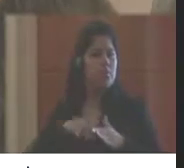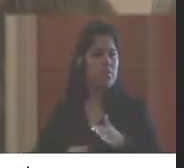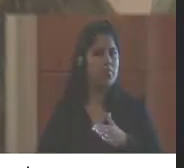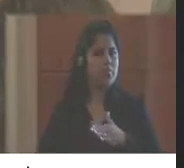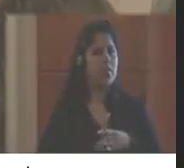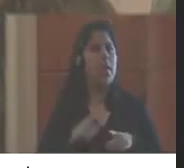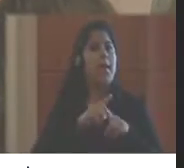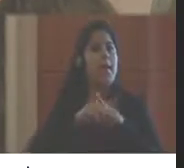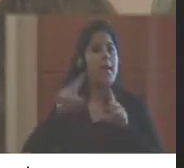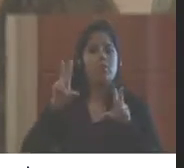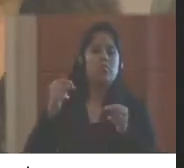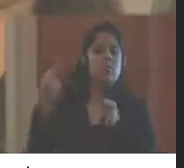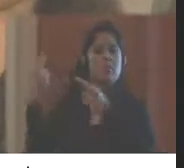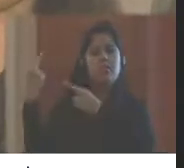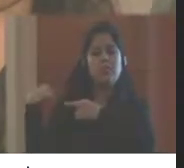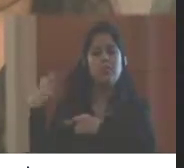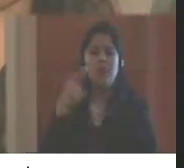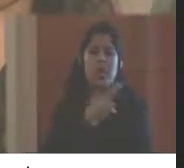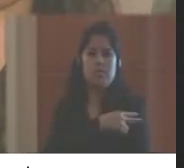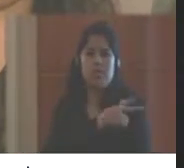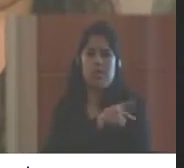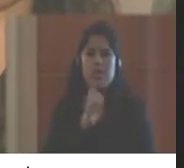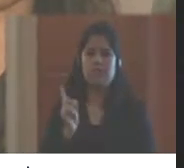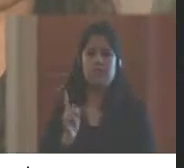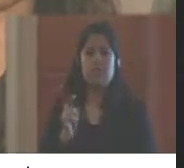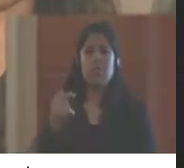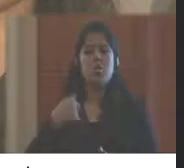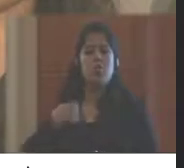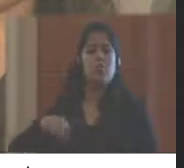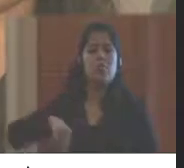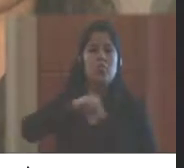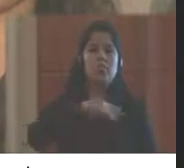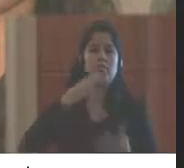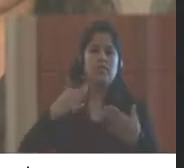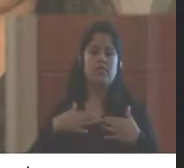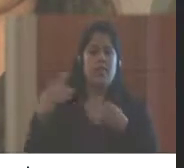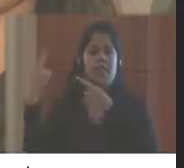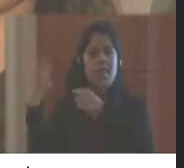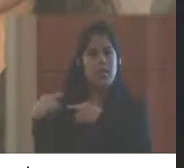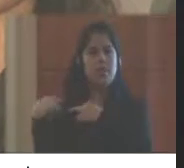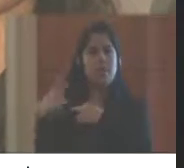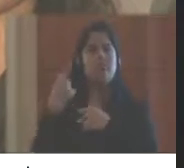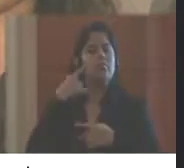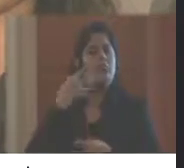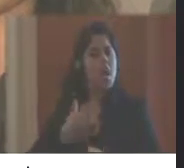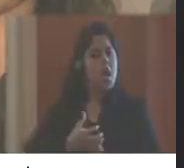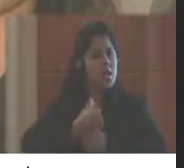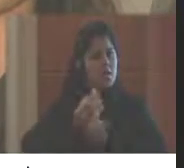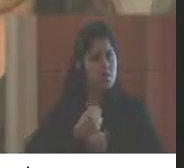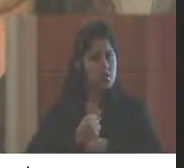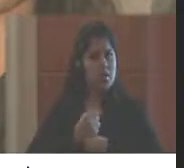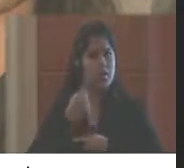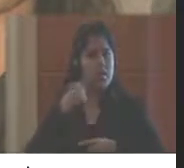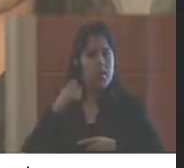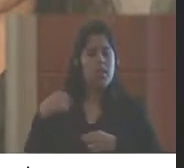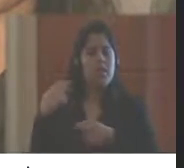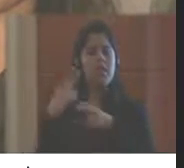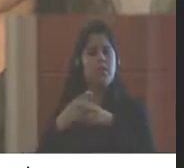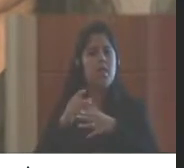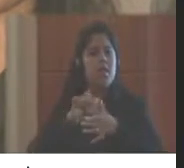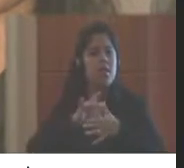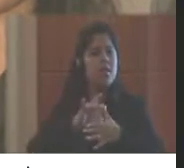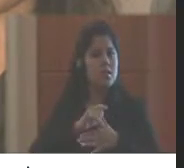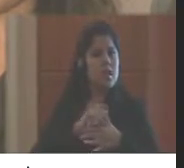responsibility, it's our responsibility to ensure that risk goes into lots of subjects in the education system,